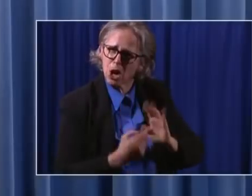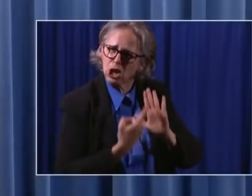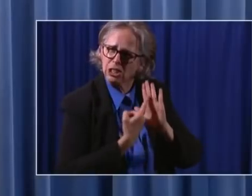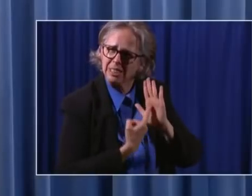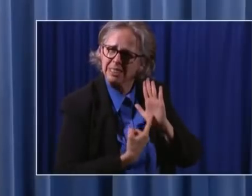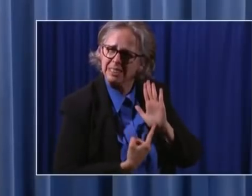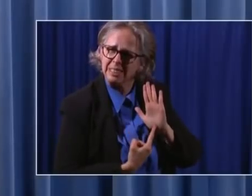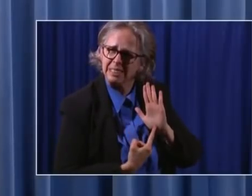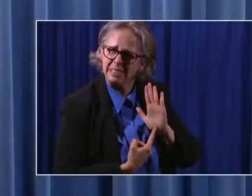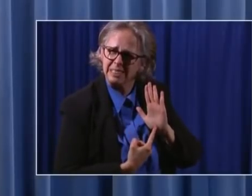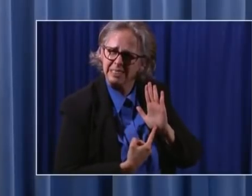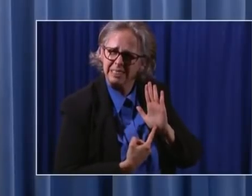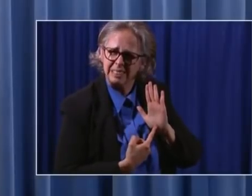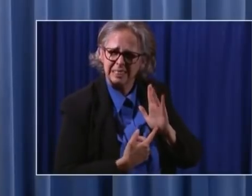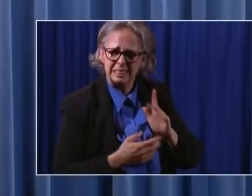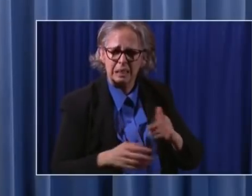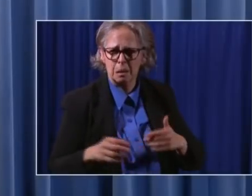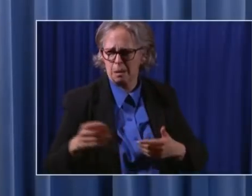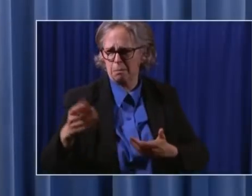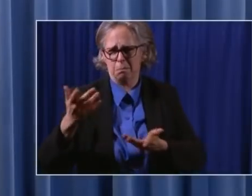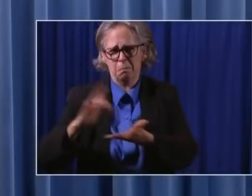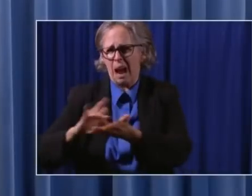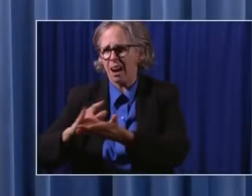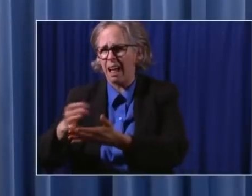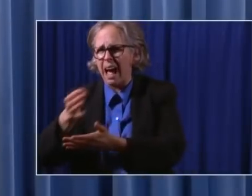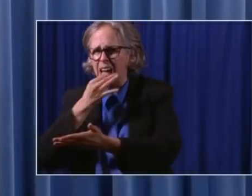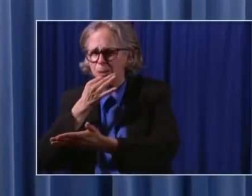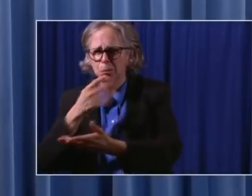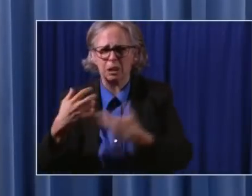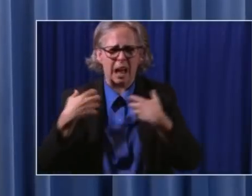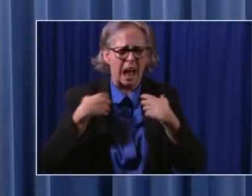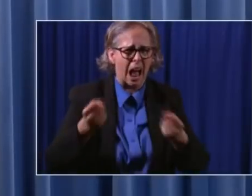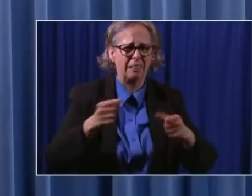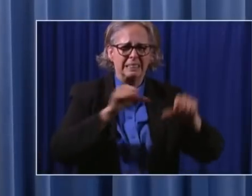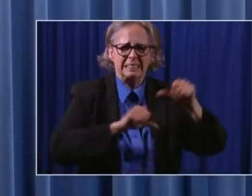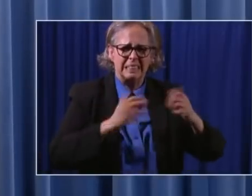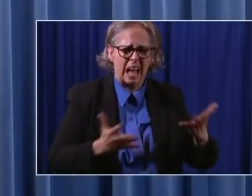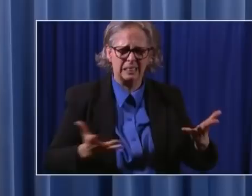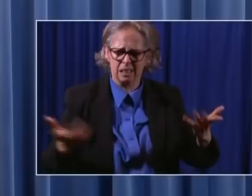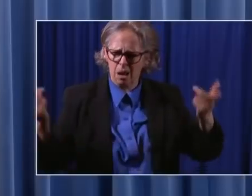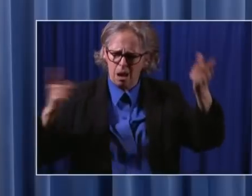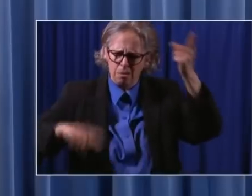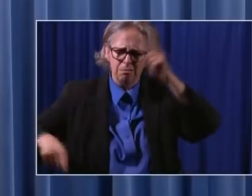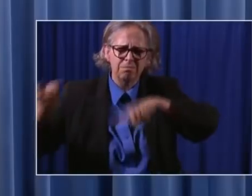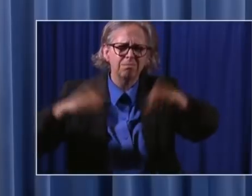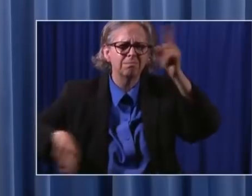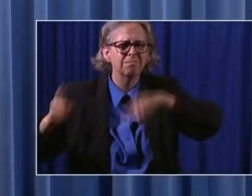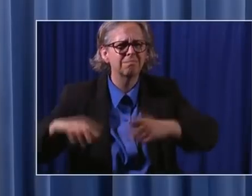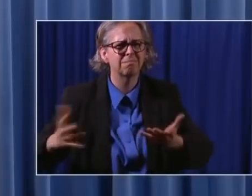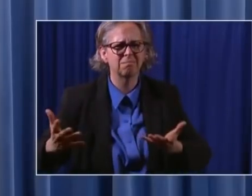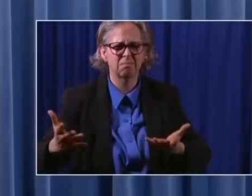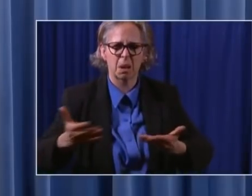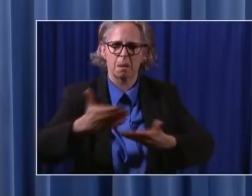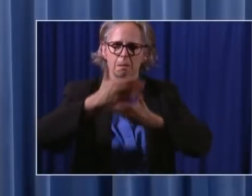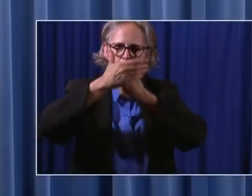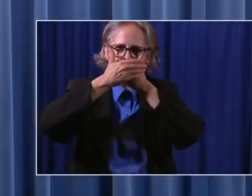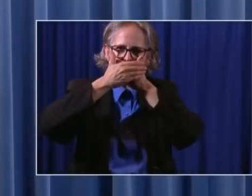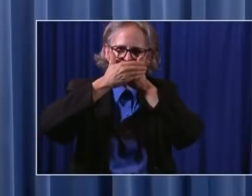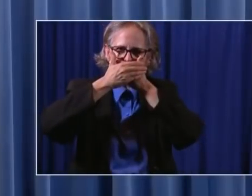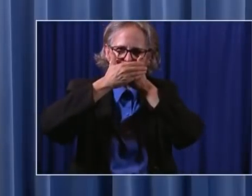this in the medical community and the health community overwhelmingly, that masks do make a difference. I